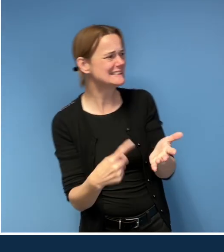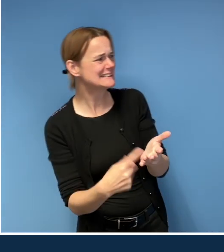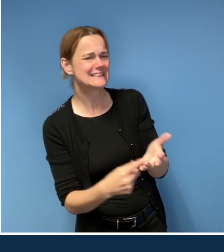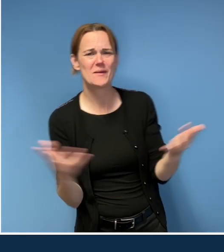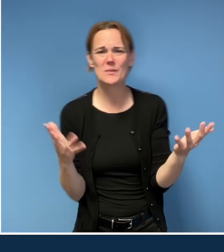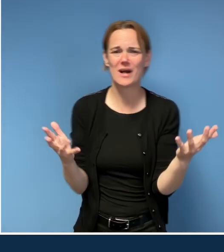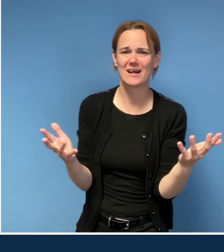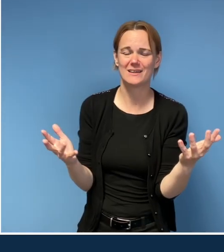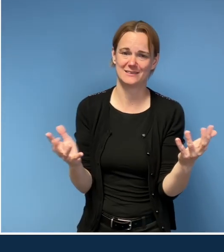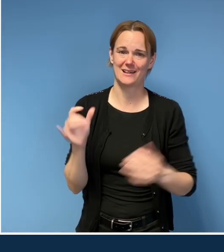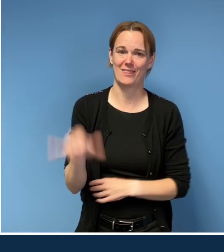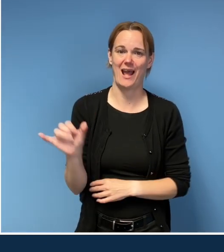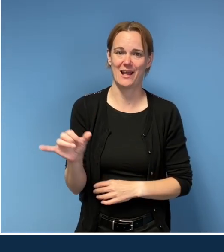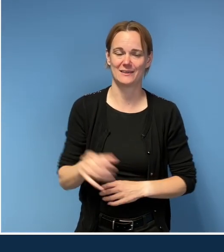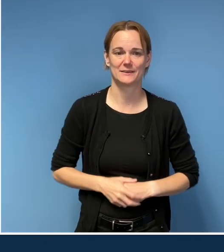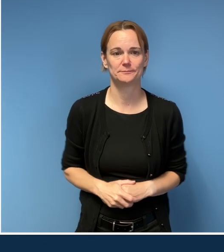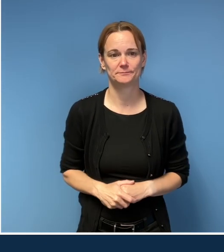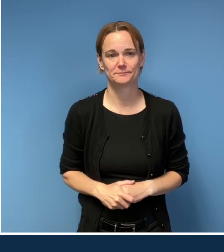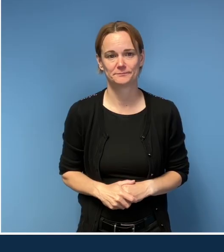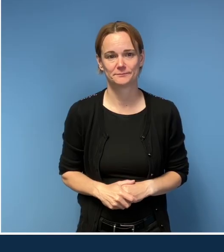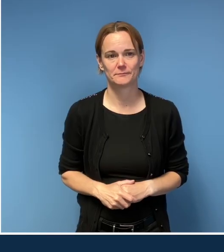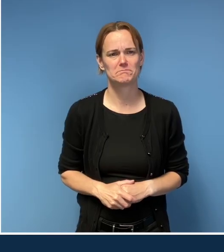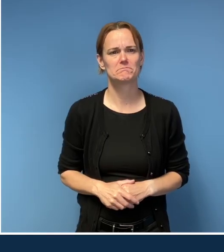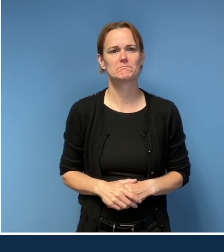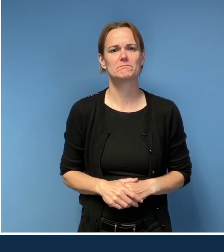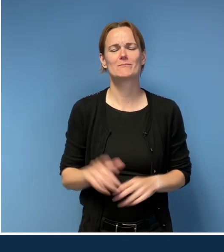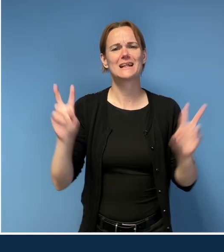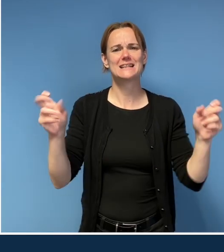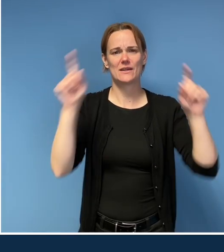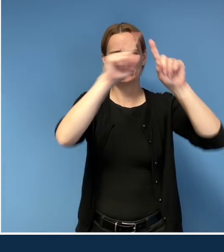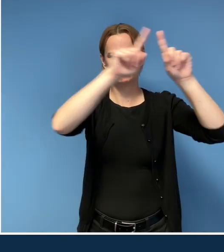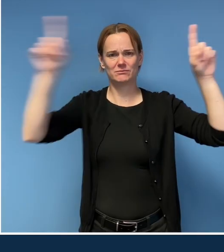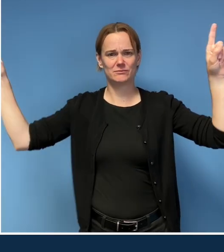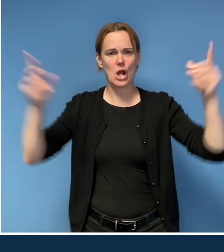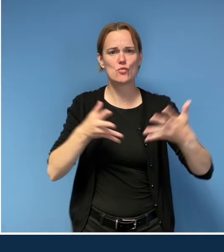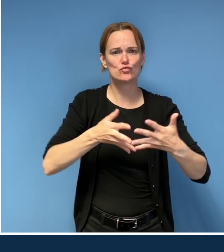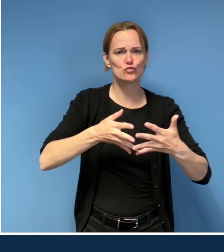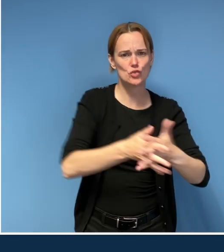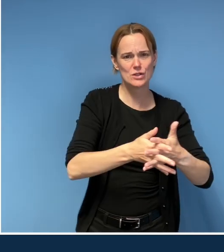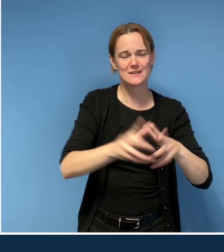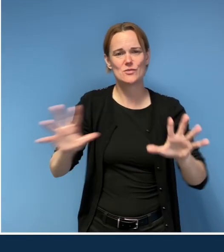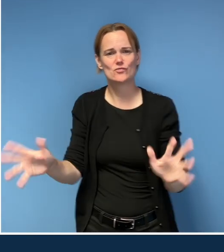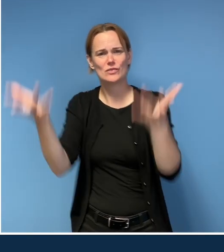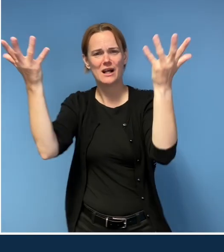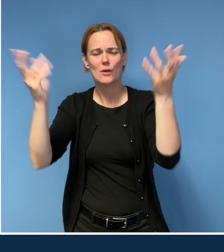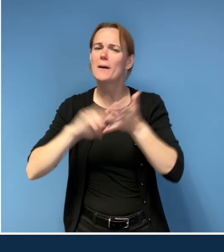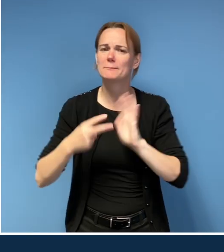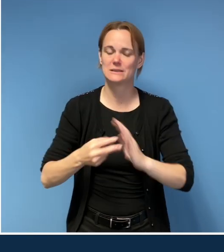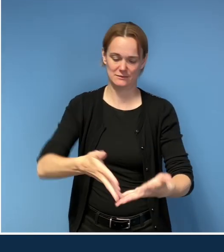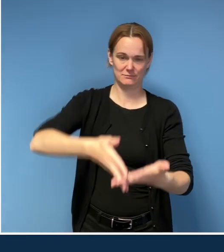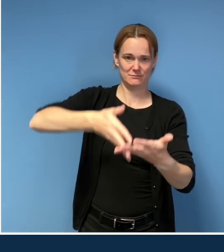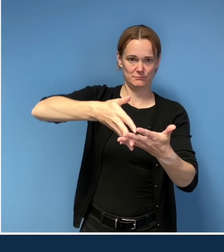NSCC. A bit of a word about the title. See, to me, Rooted really acknowledges the